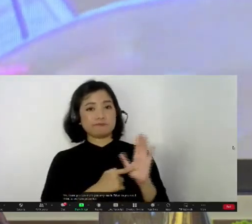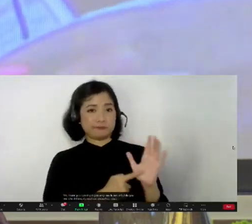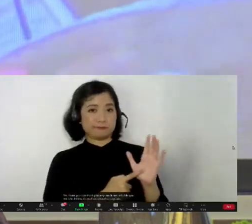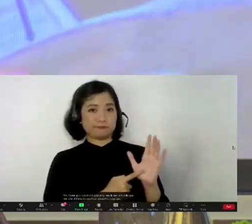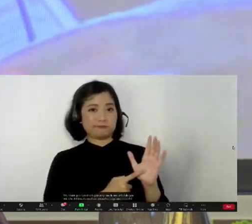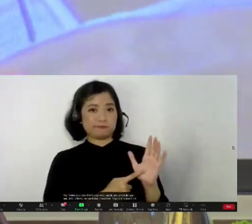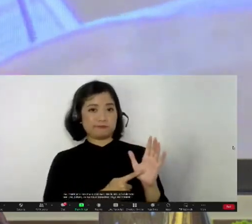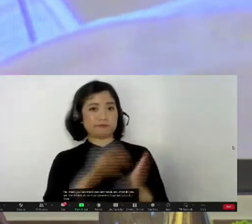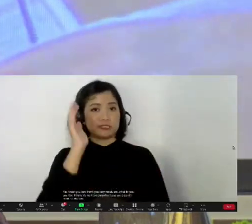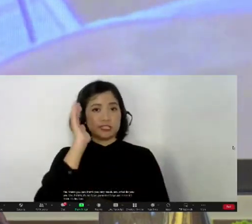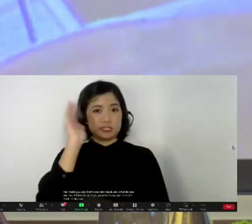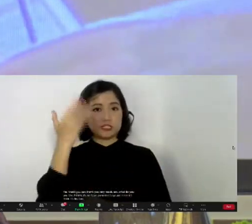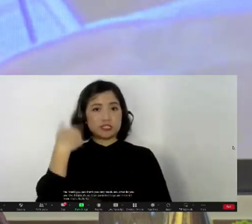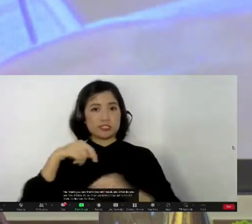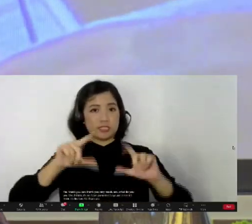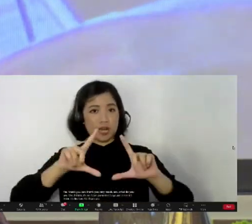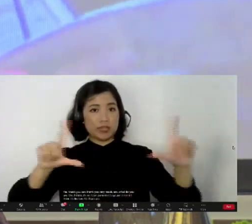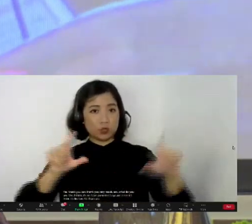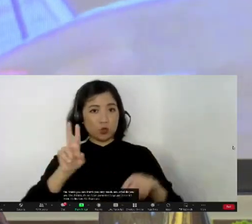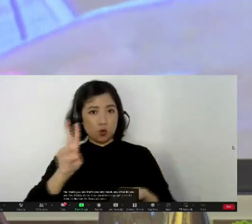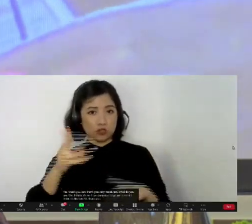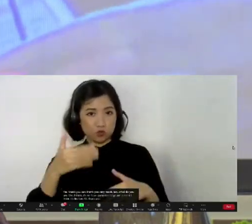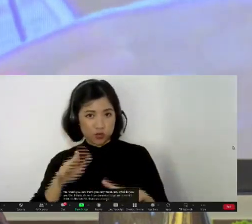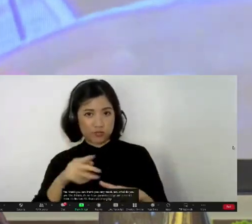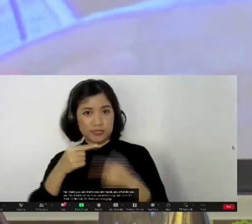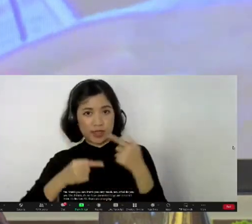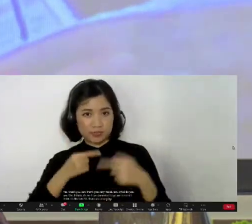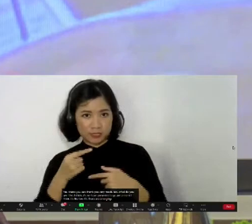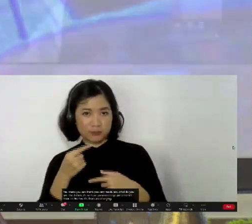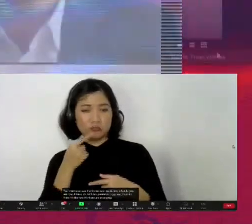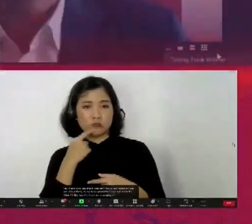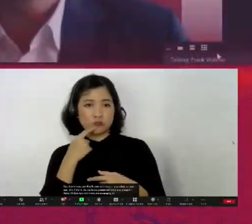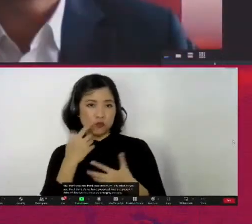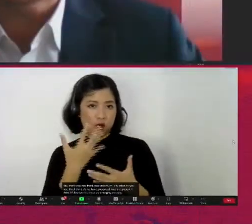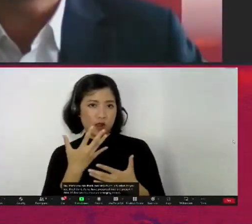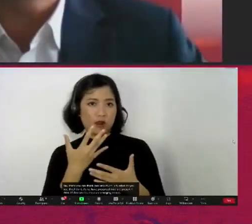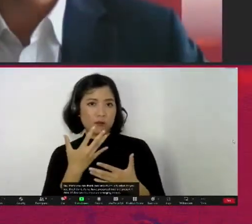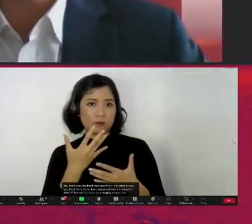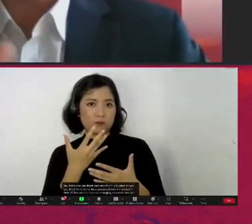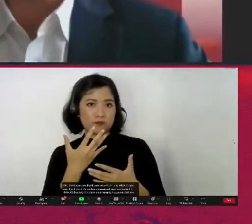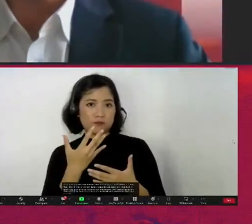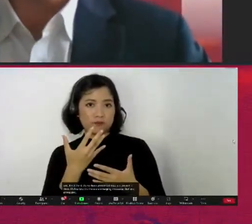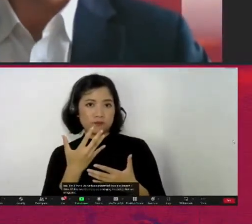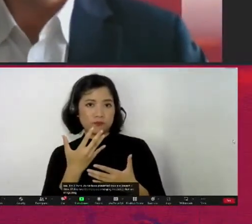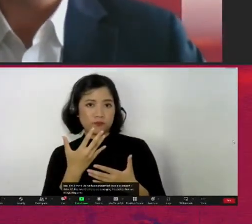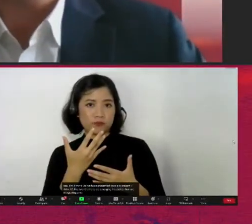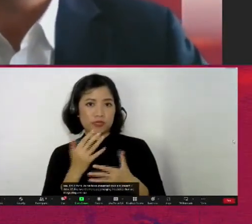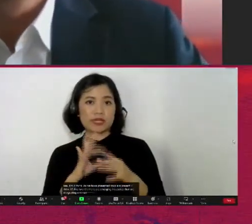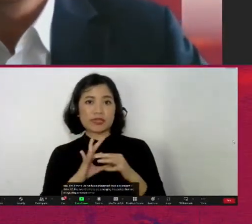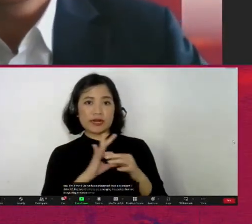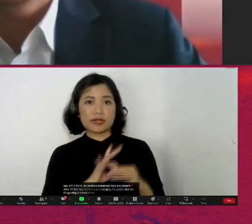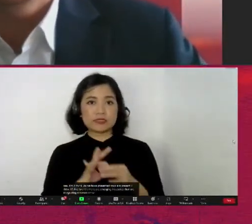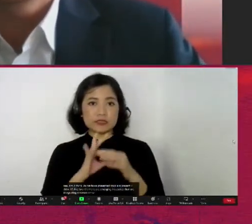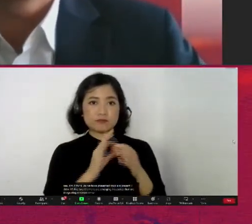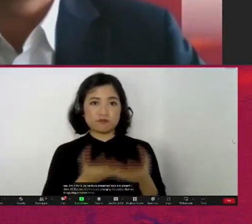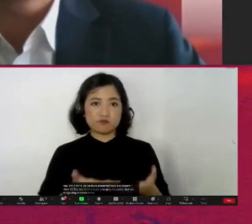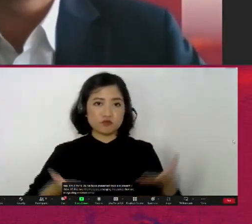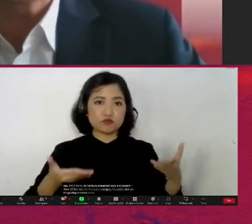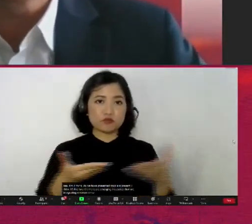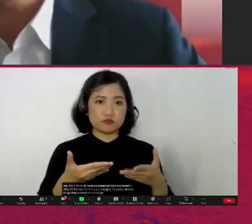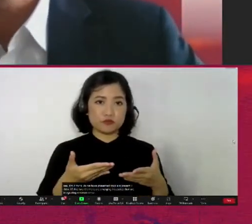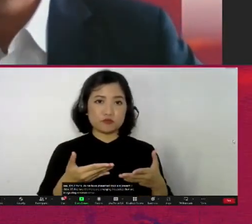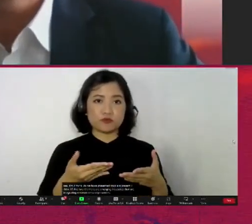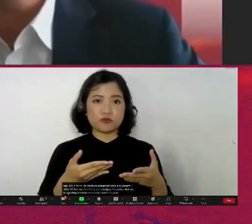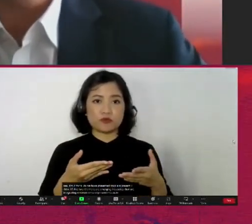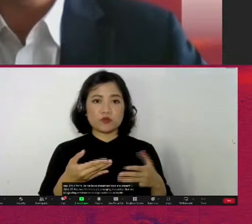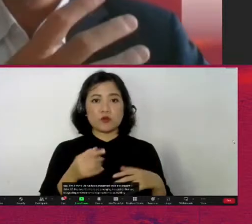as I've presented, I think on slide 2, there are emerging indices that are integrating environmental